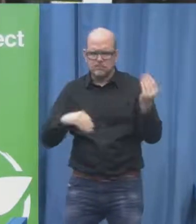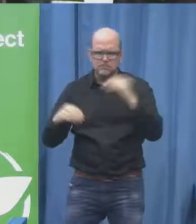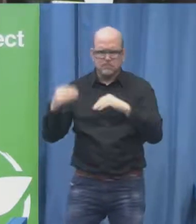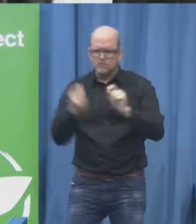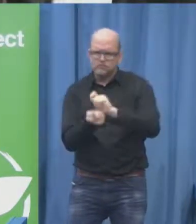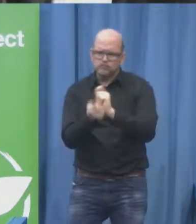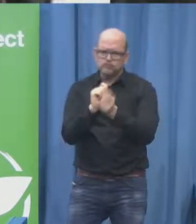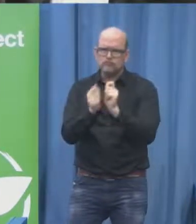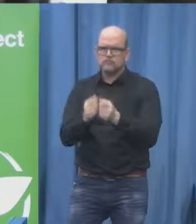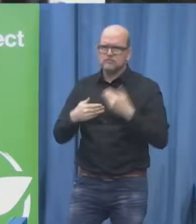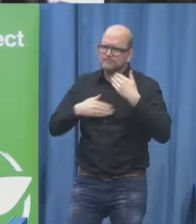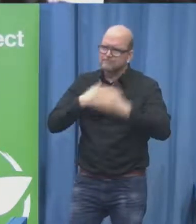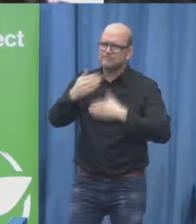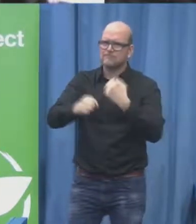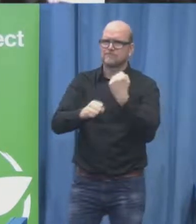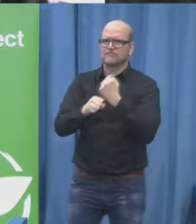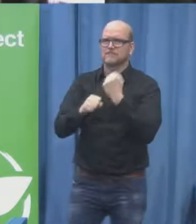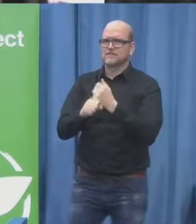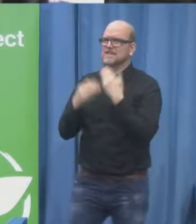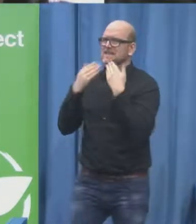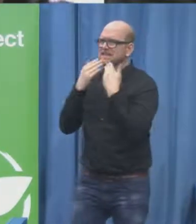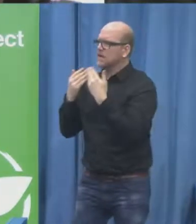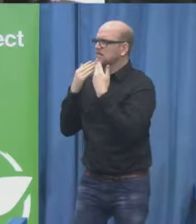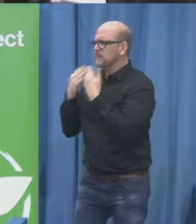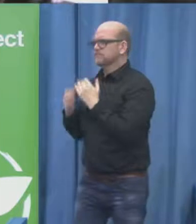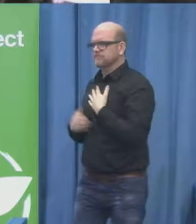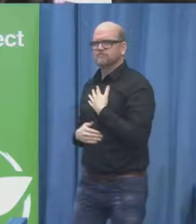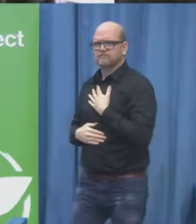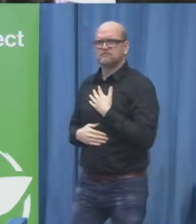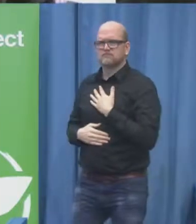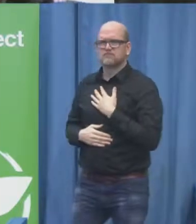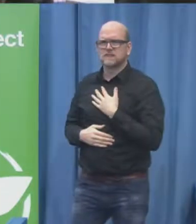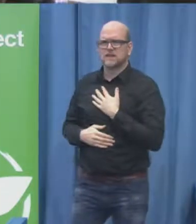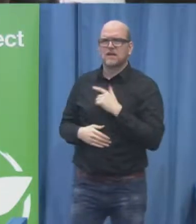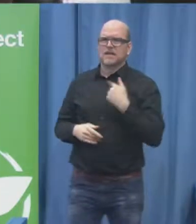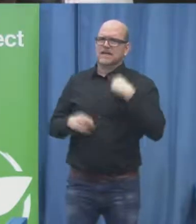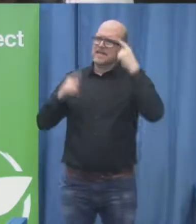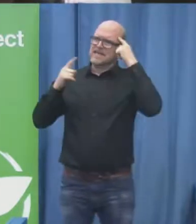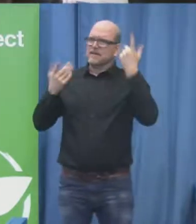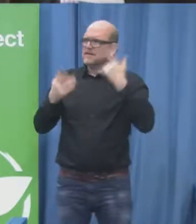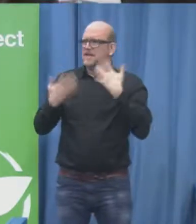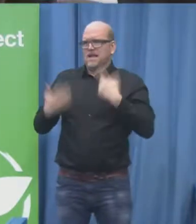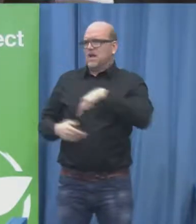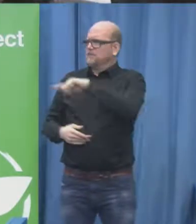friendship for going forward, please let me give each